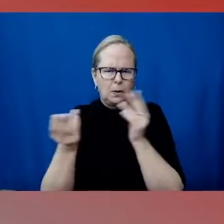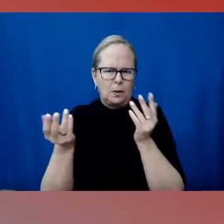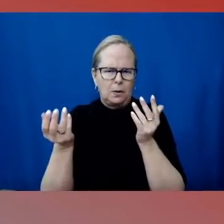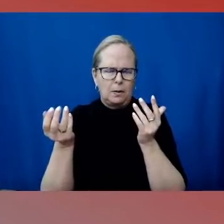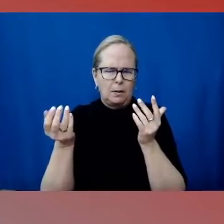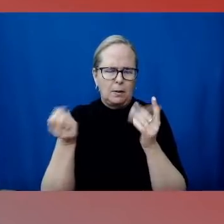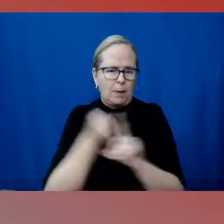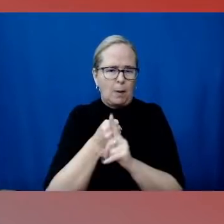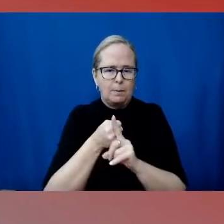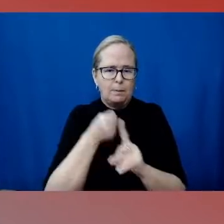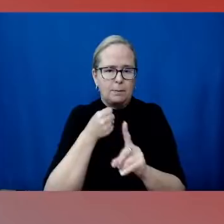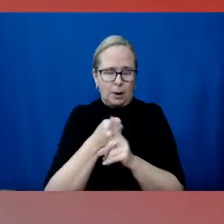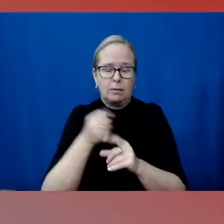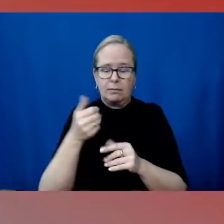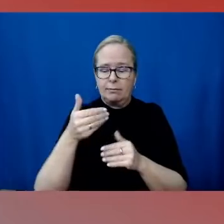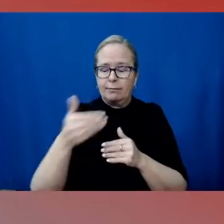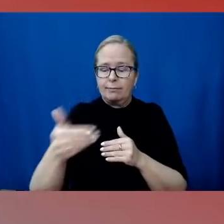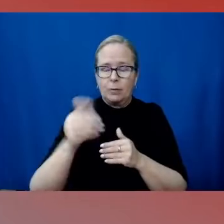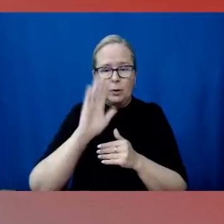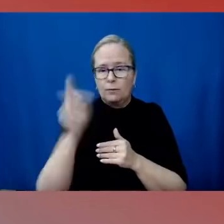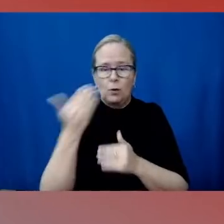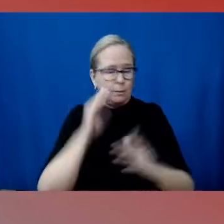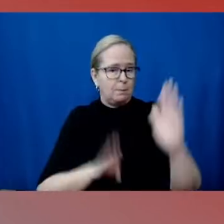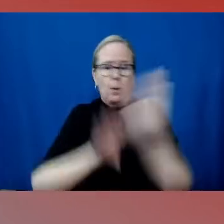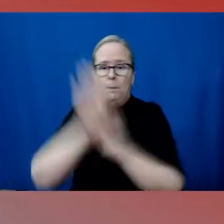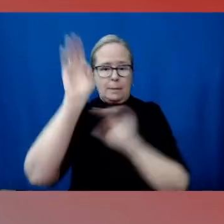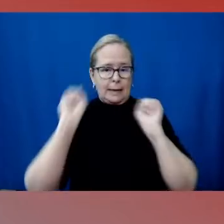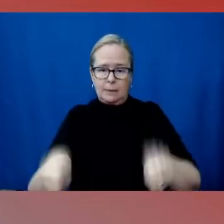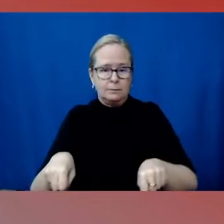upswing again. Next slide.